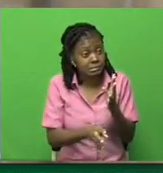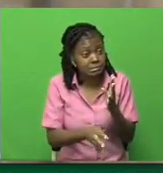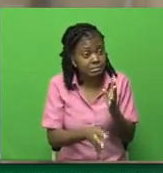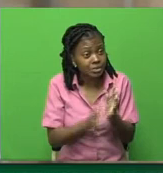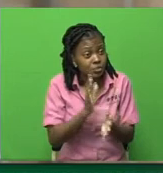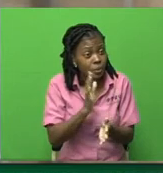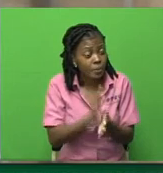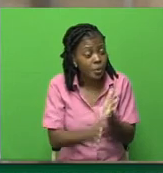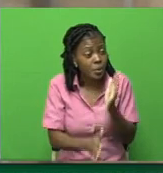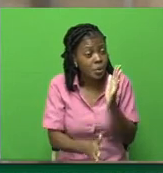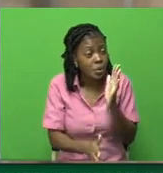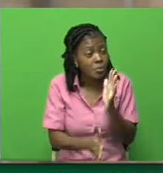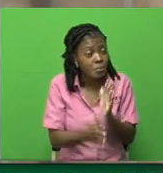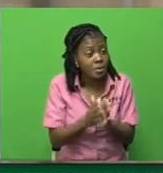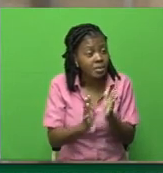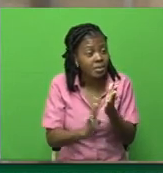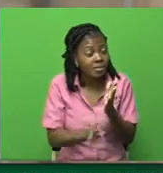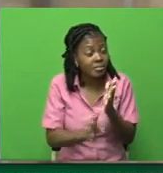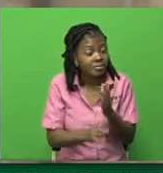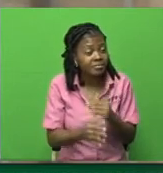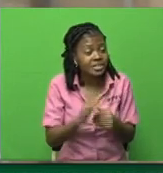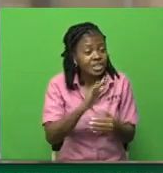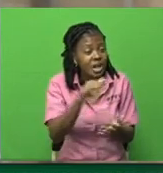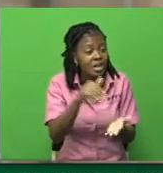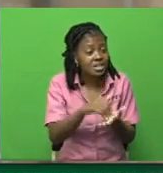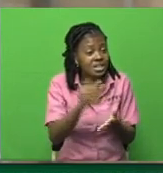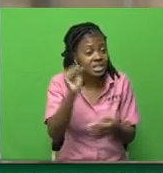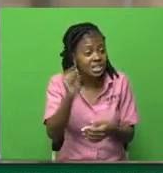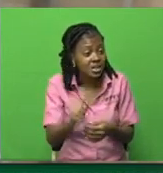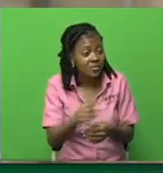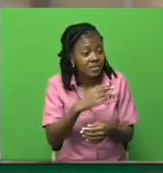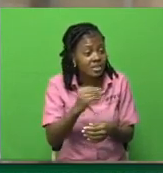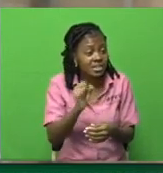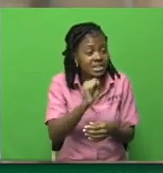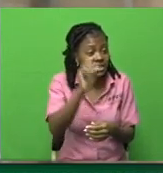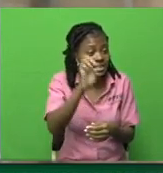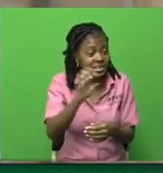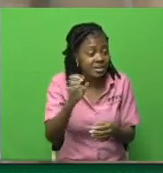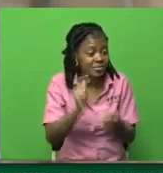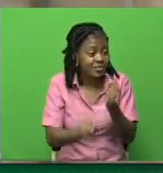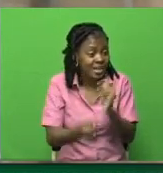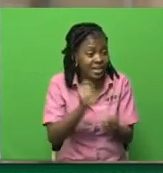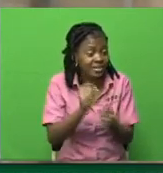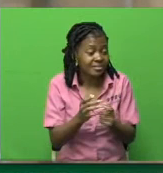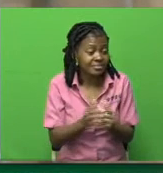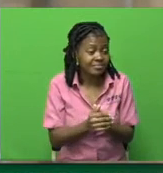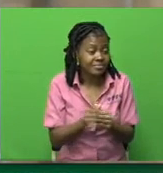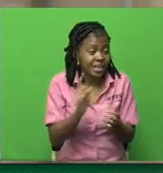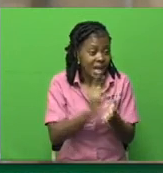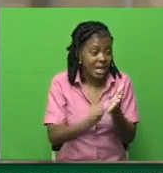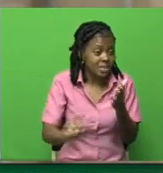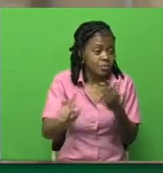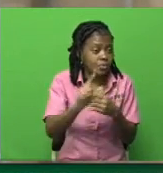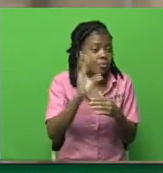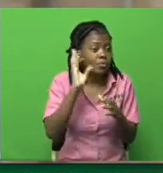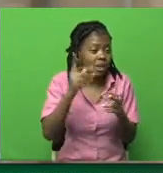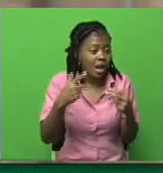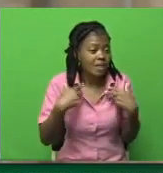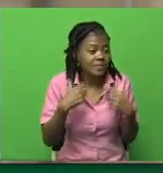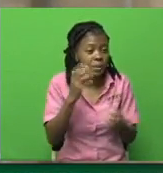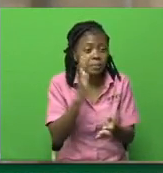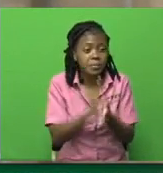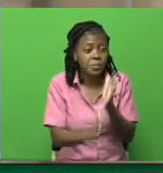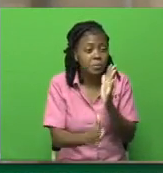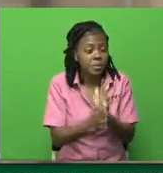in Central in South and Southeast Trinidad by next week the league blacklog will be